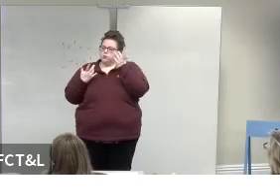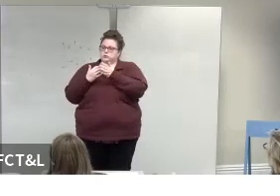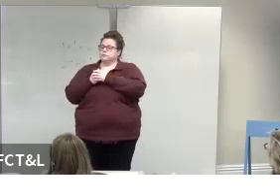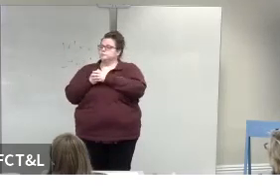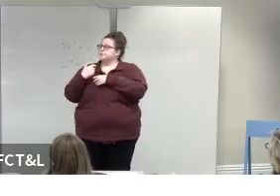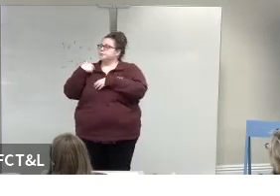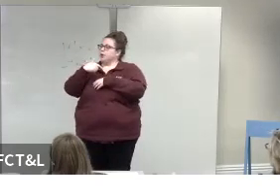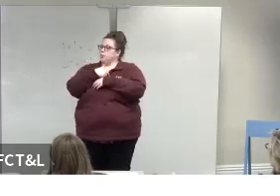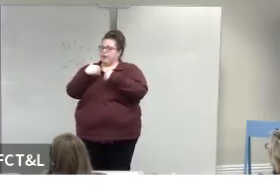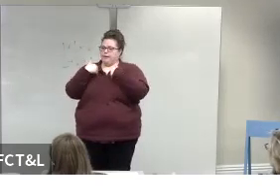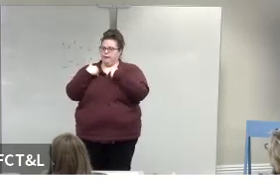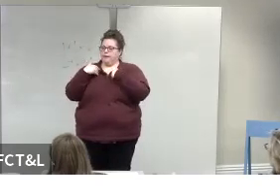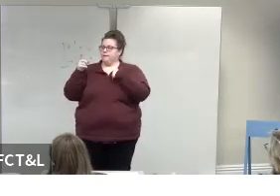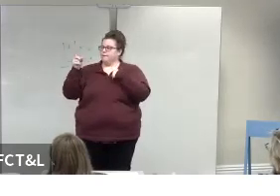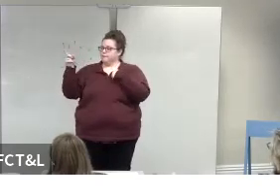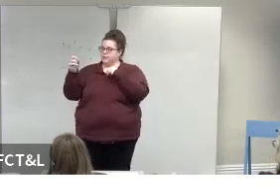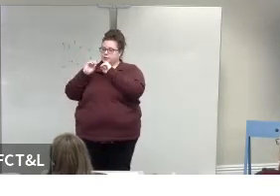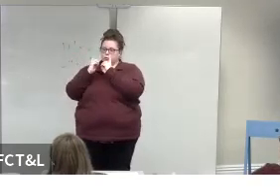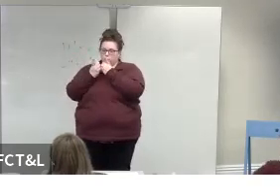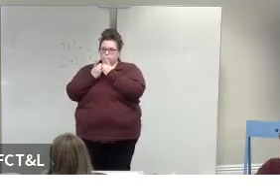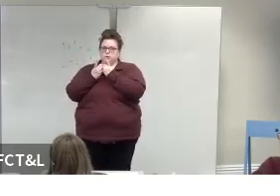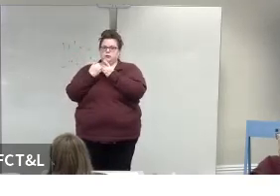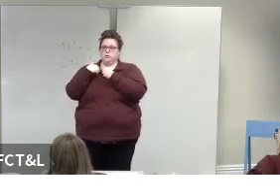the reason behind that is because